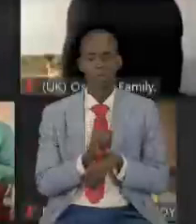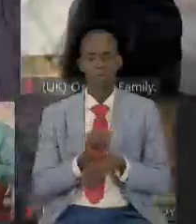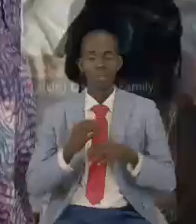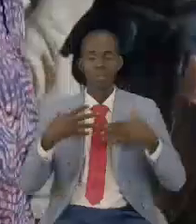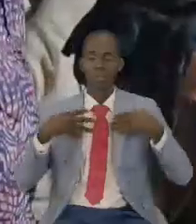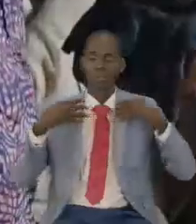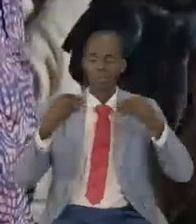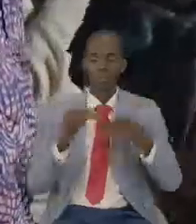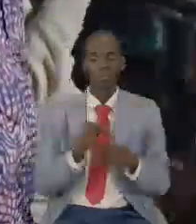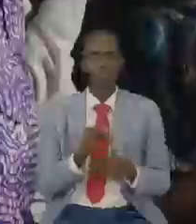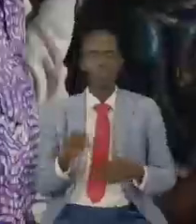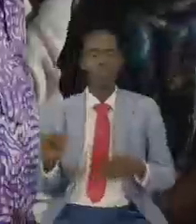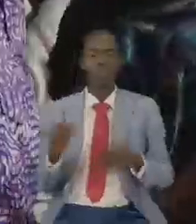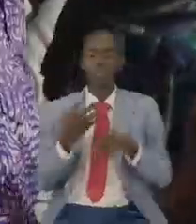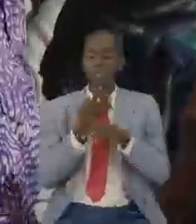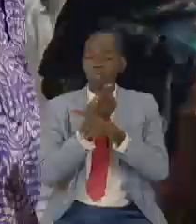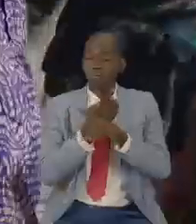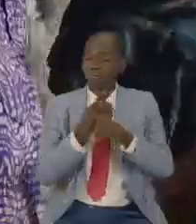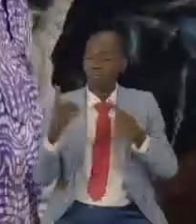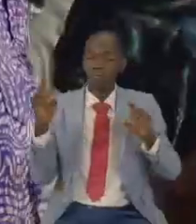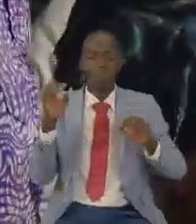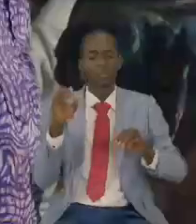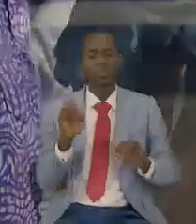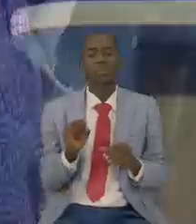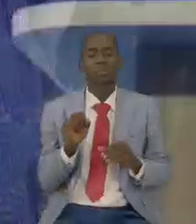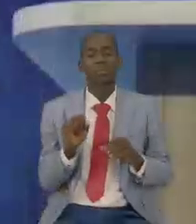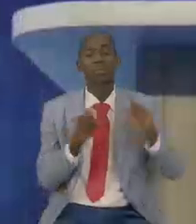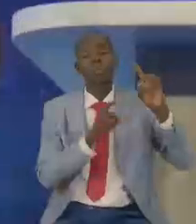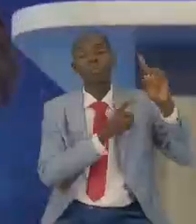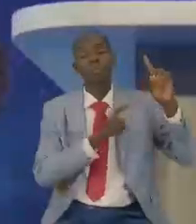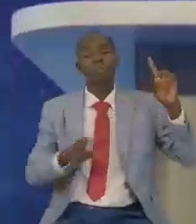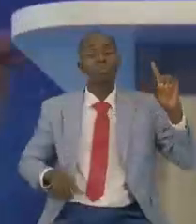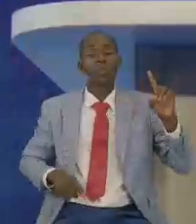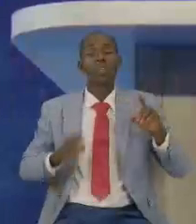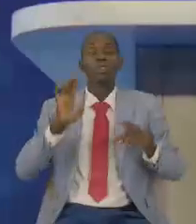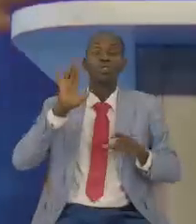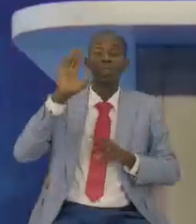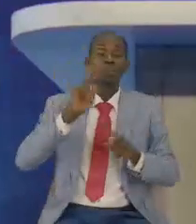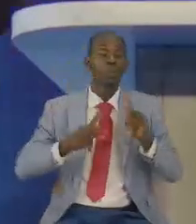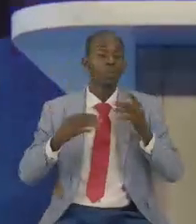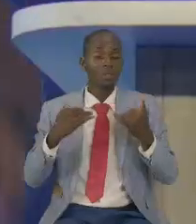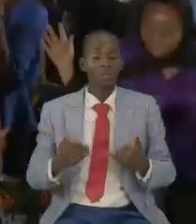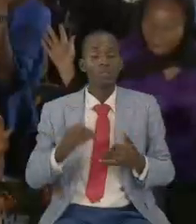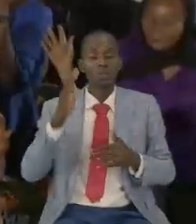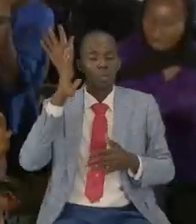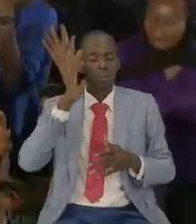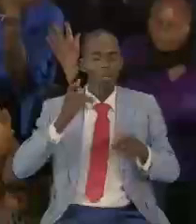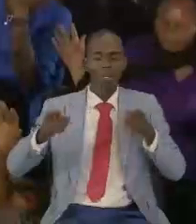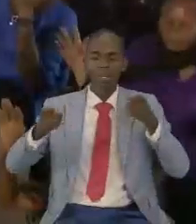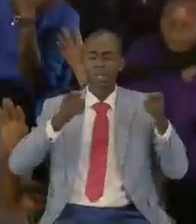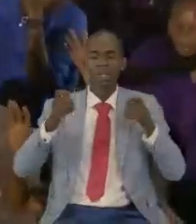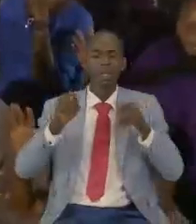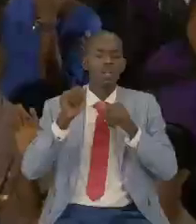deliverances. Lord, your people now will reign over every challenge of their